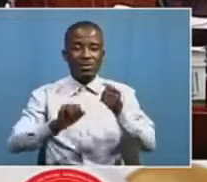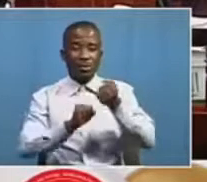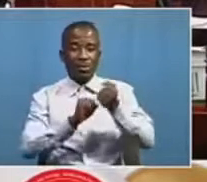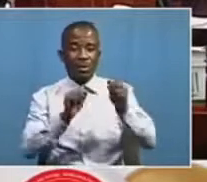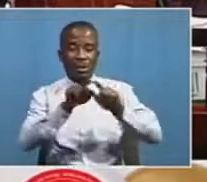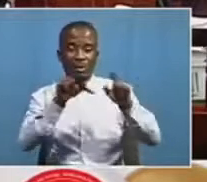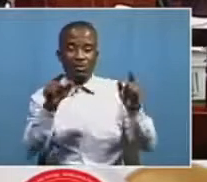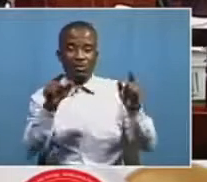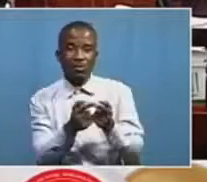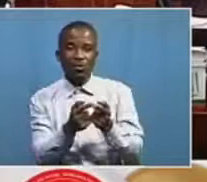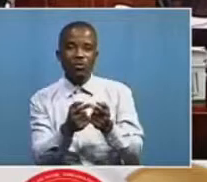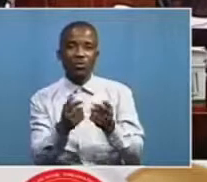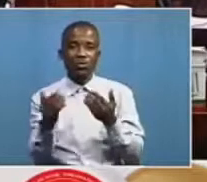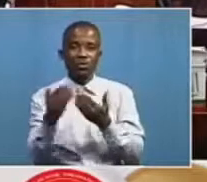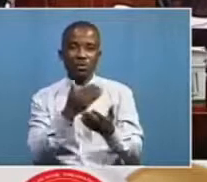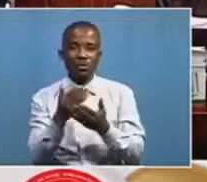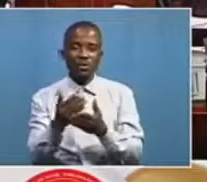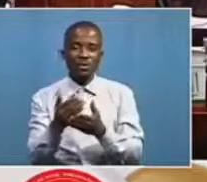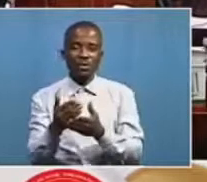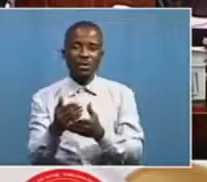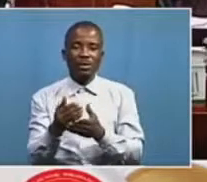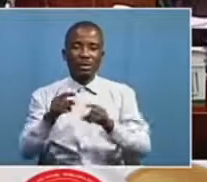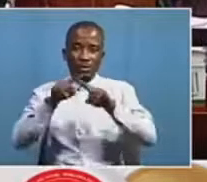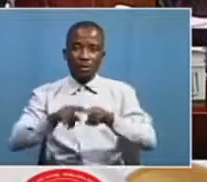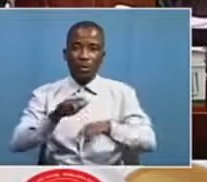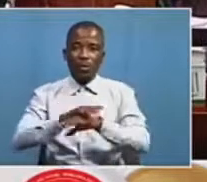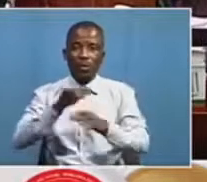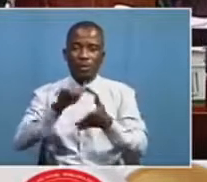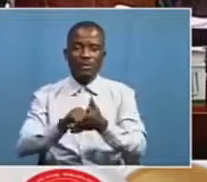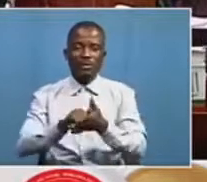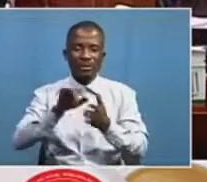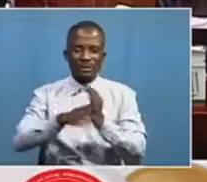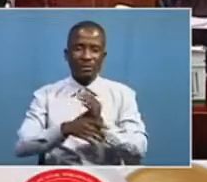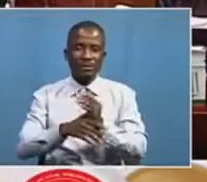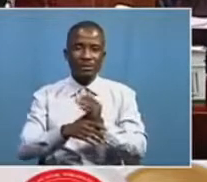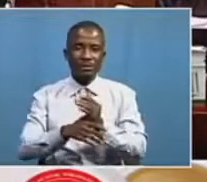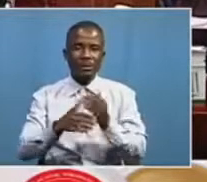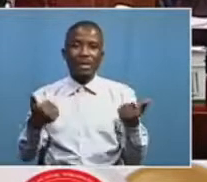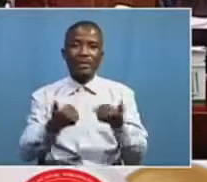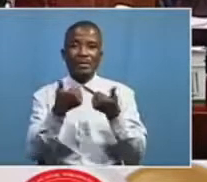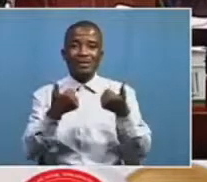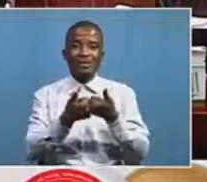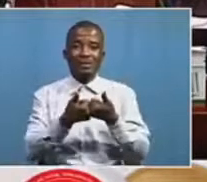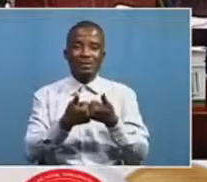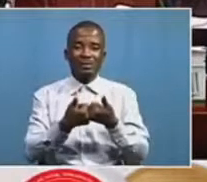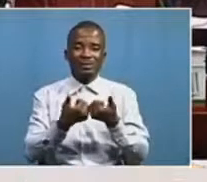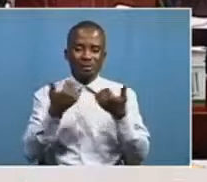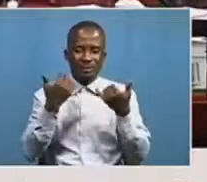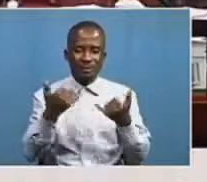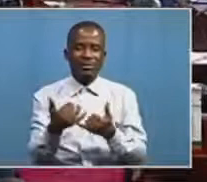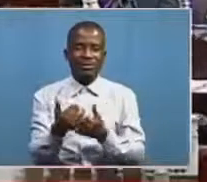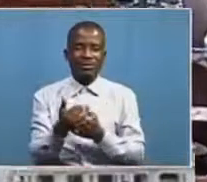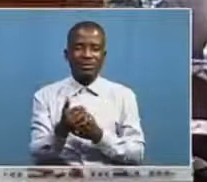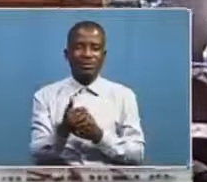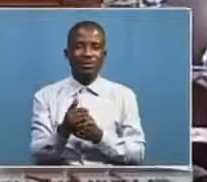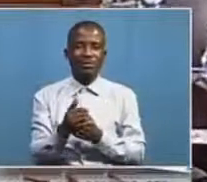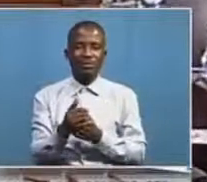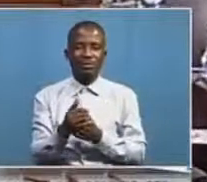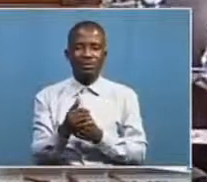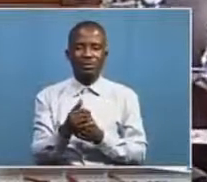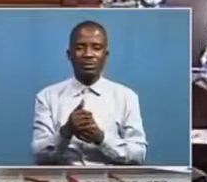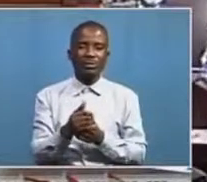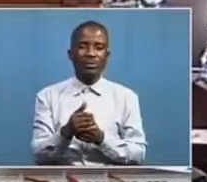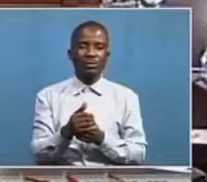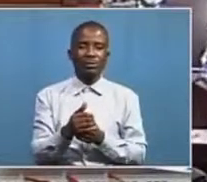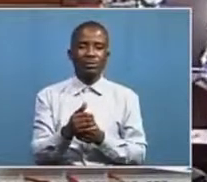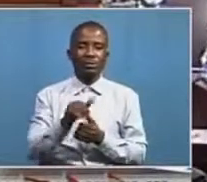establishes it or relies upon it unless it is rebutted. In Humphrey's Laws of England, 4th